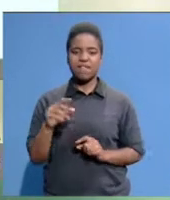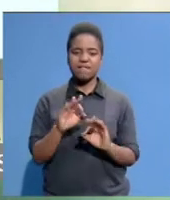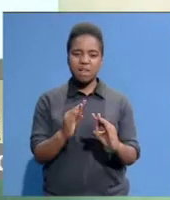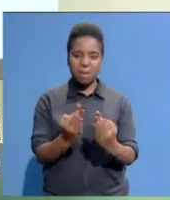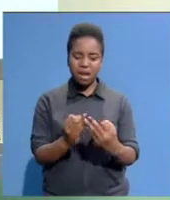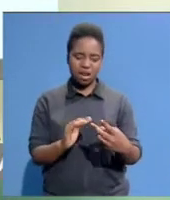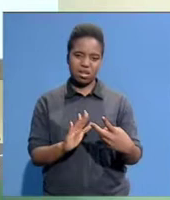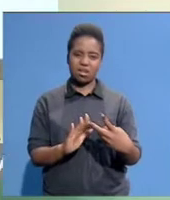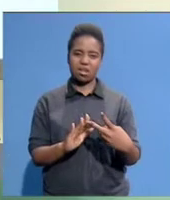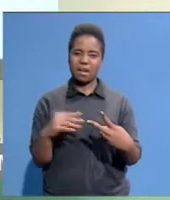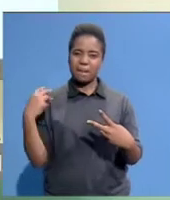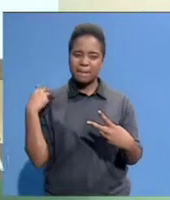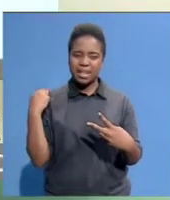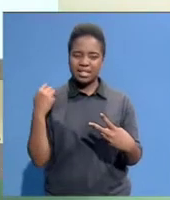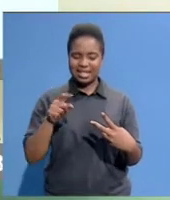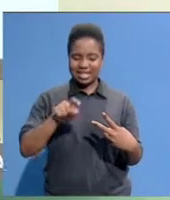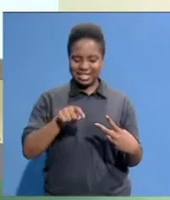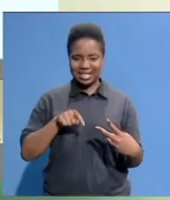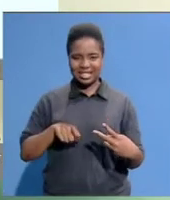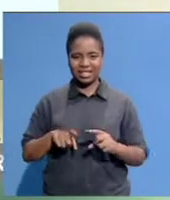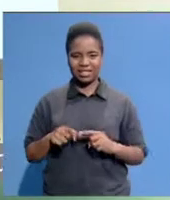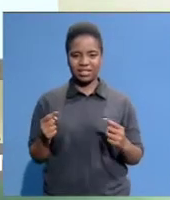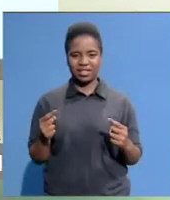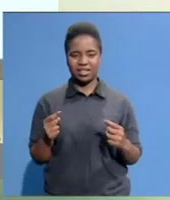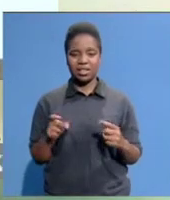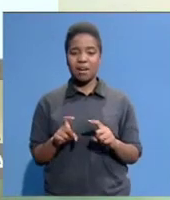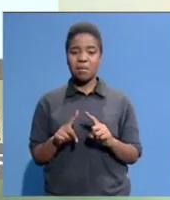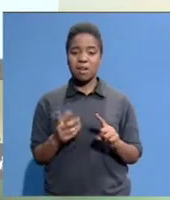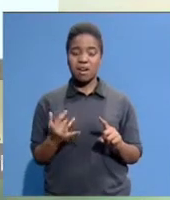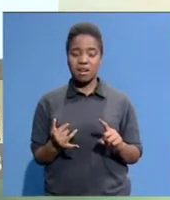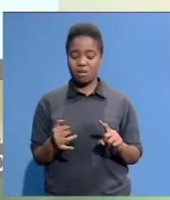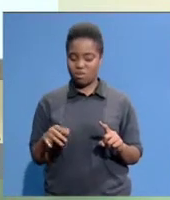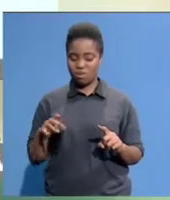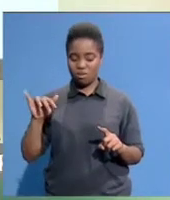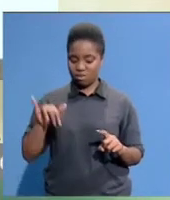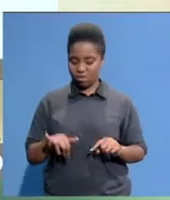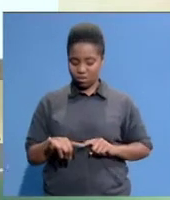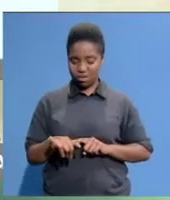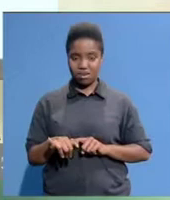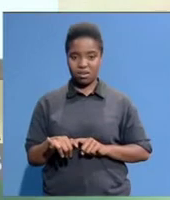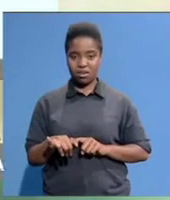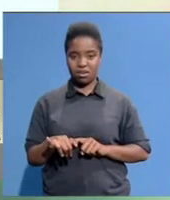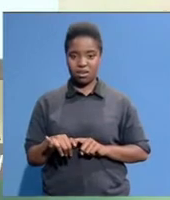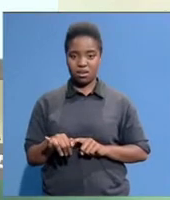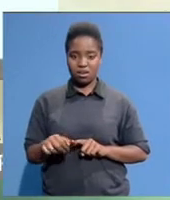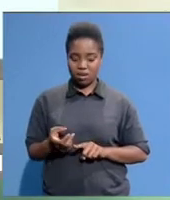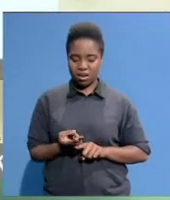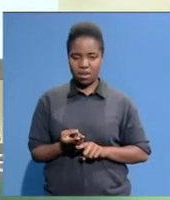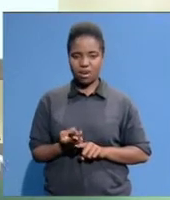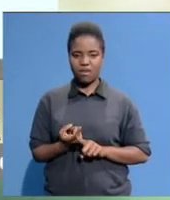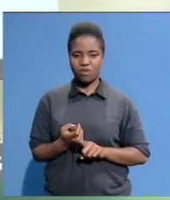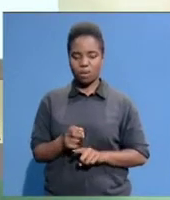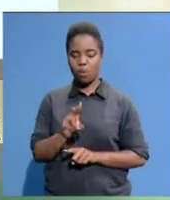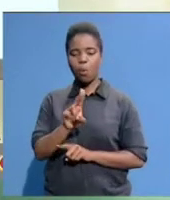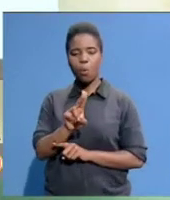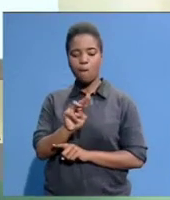But because of the fact that the body was to be taken through the streets of Mthatha